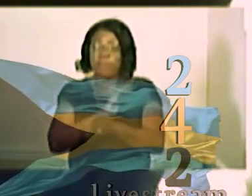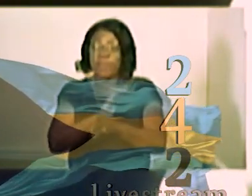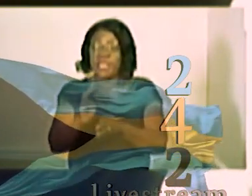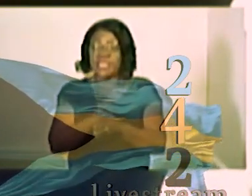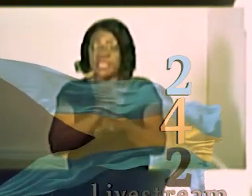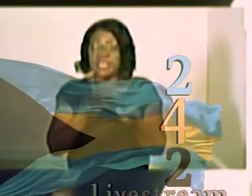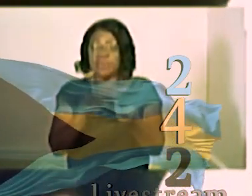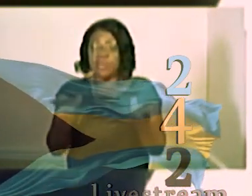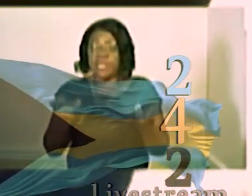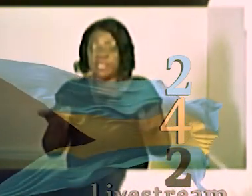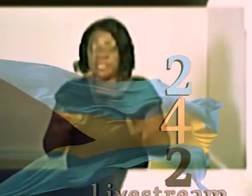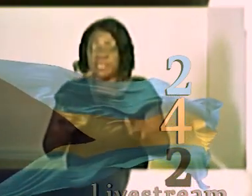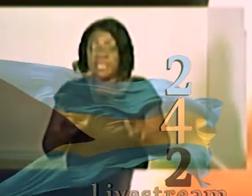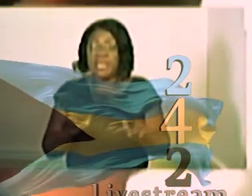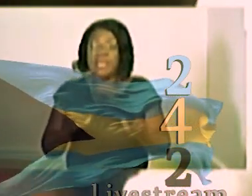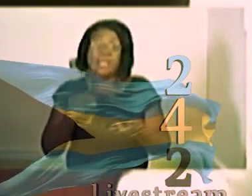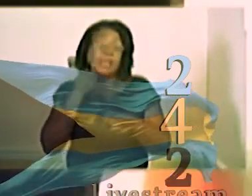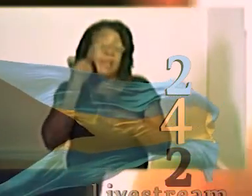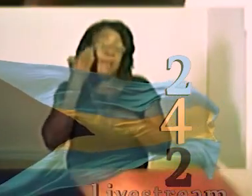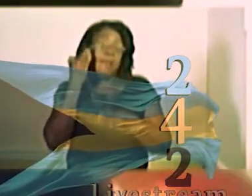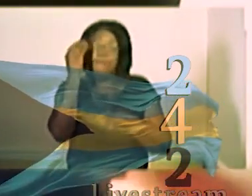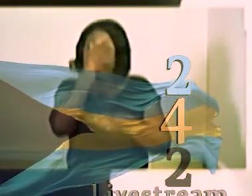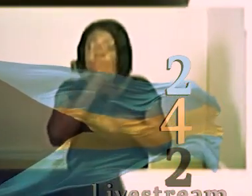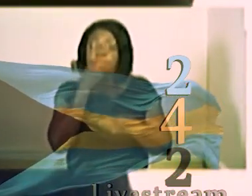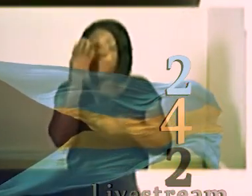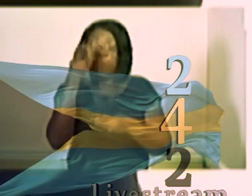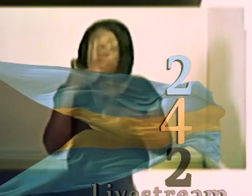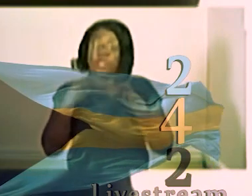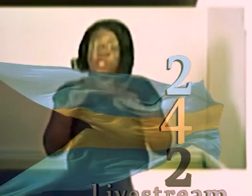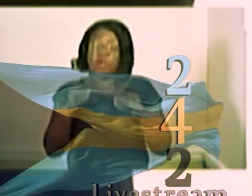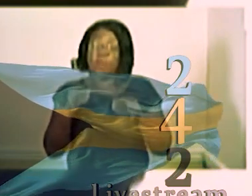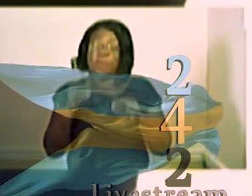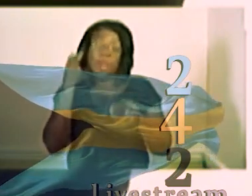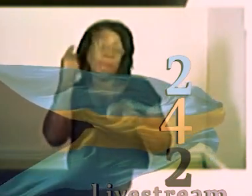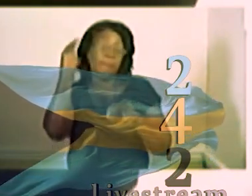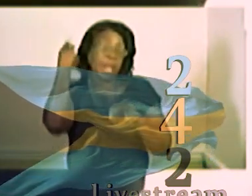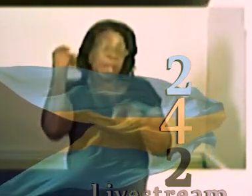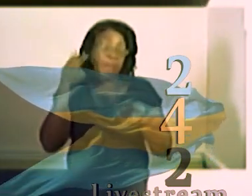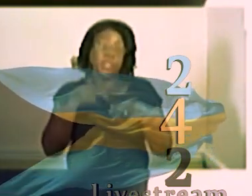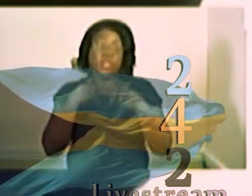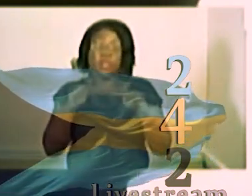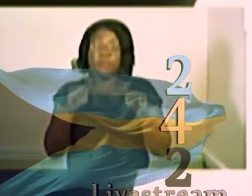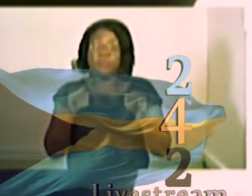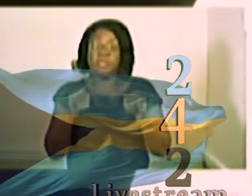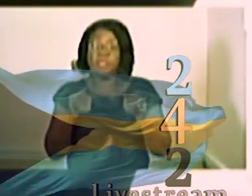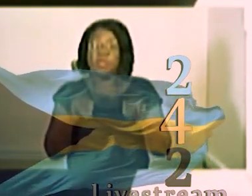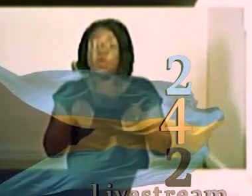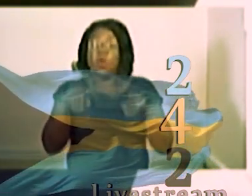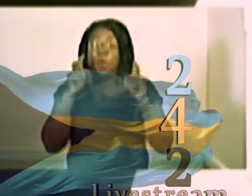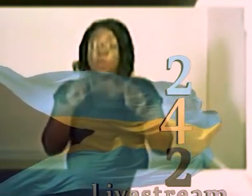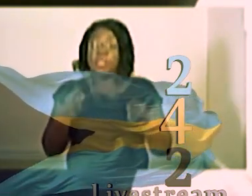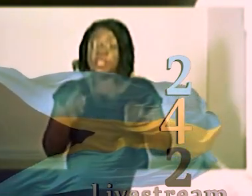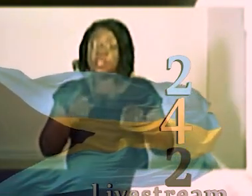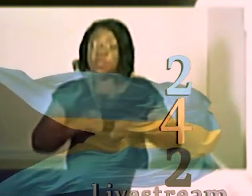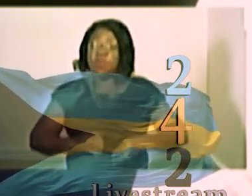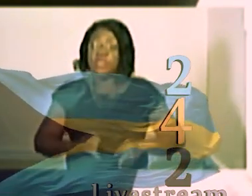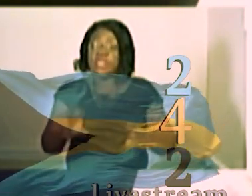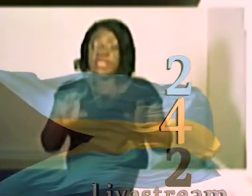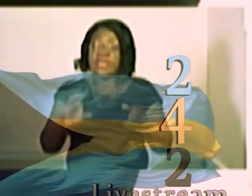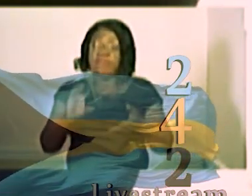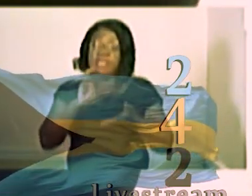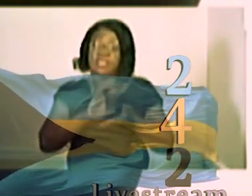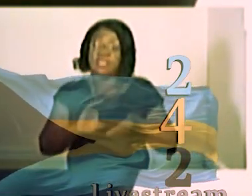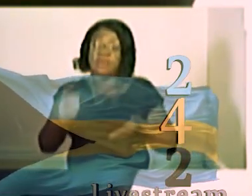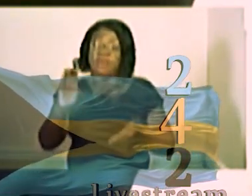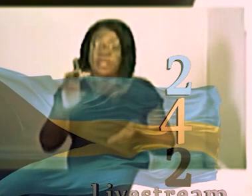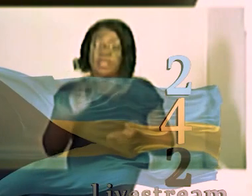of beauty shops and barbers opening, who, according to the Prime Minister, have to be certified and must receive the proper